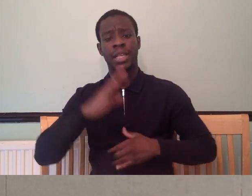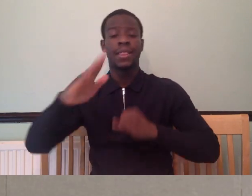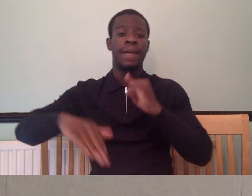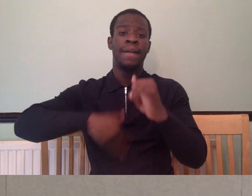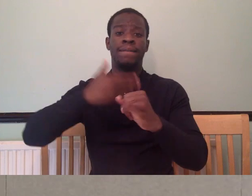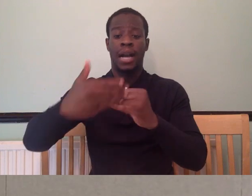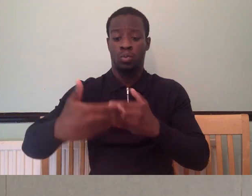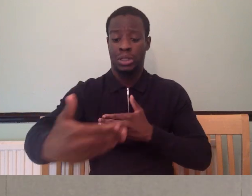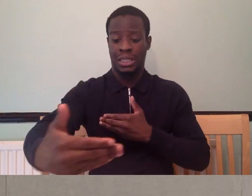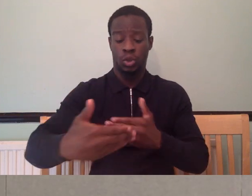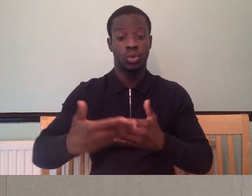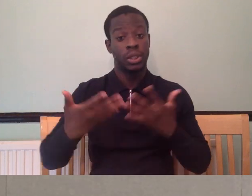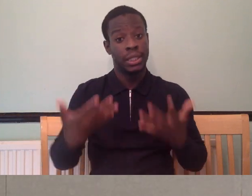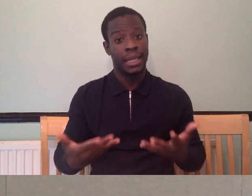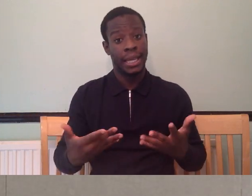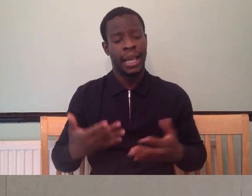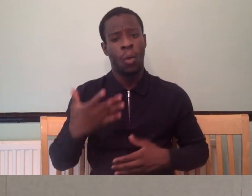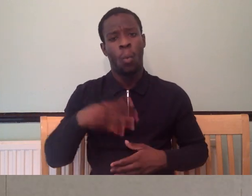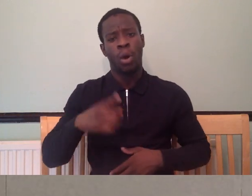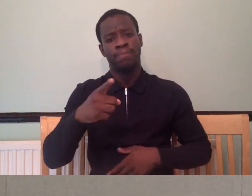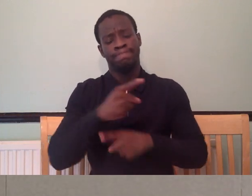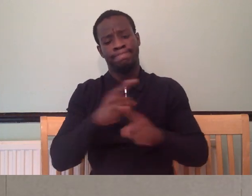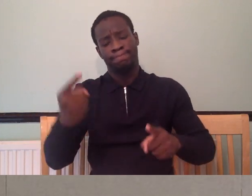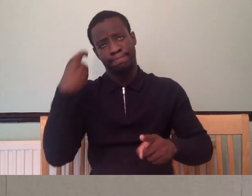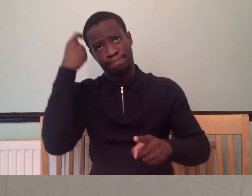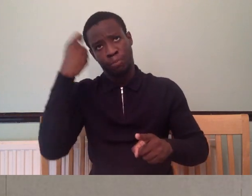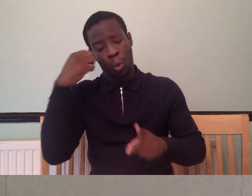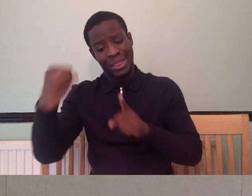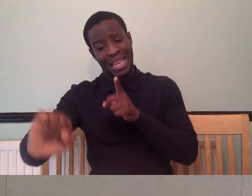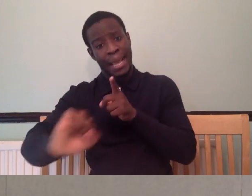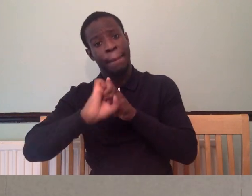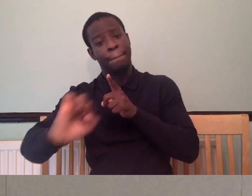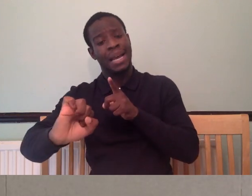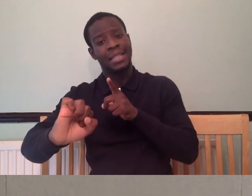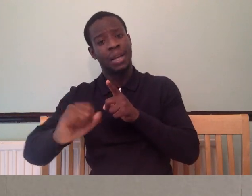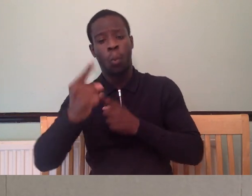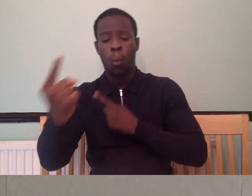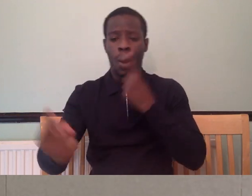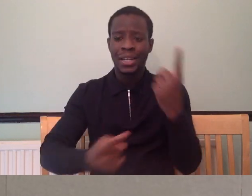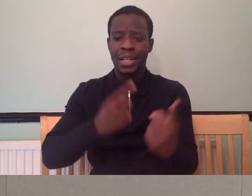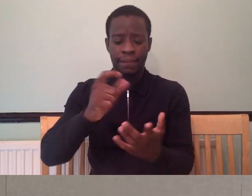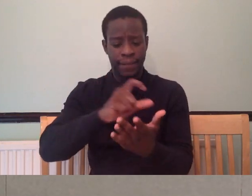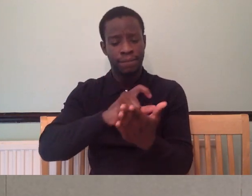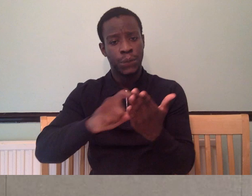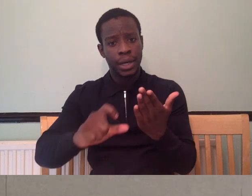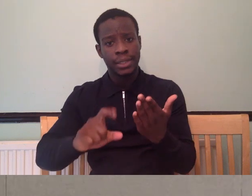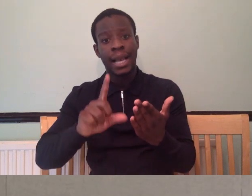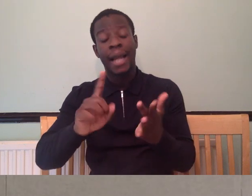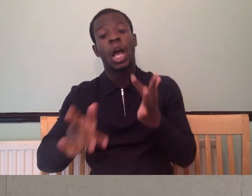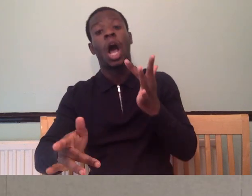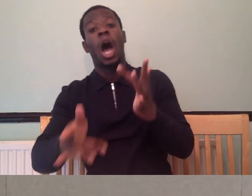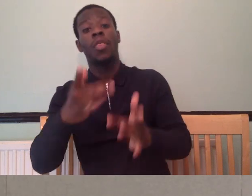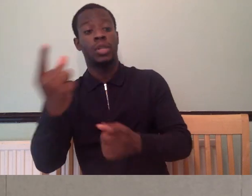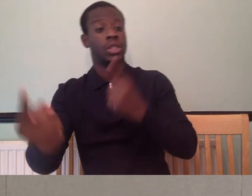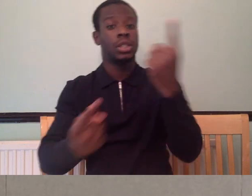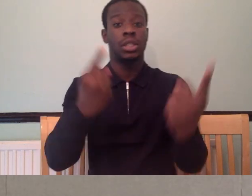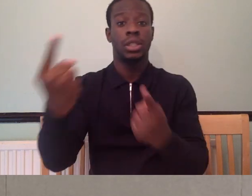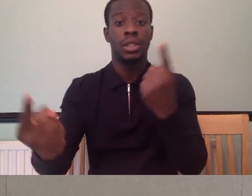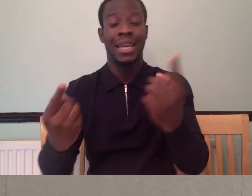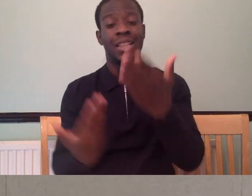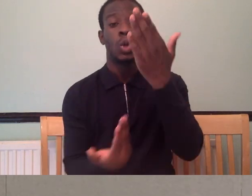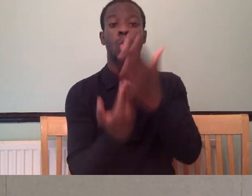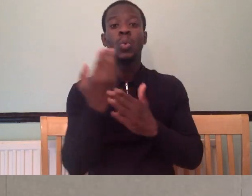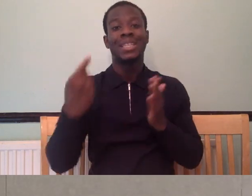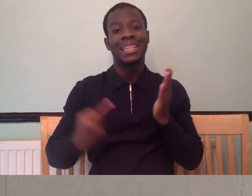session, I want us to see the collective impact these one another verses and others within the